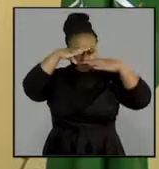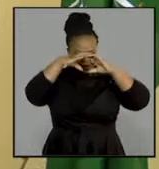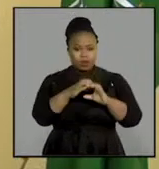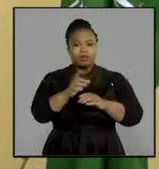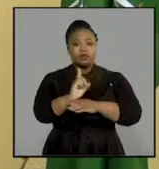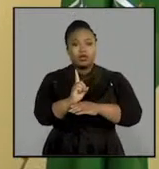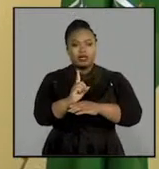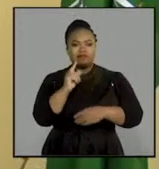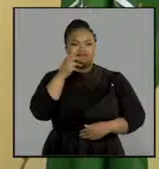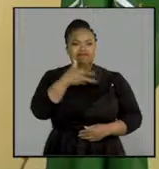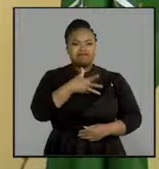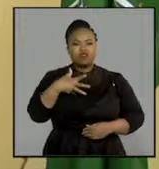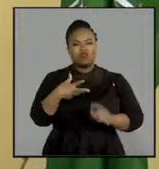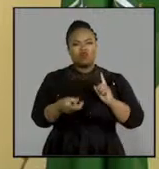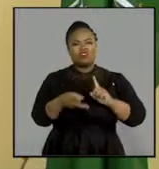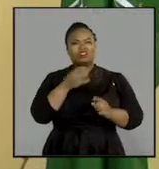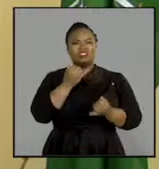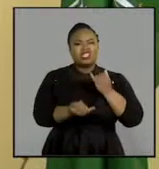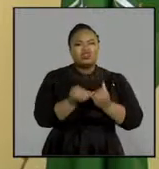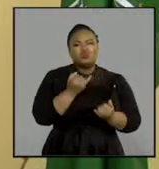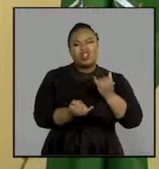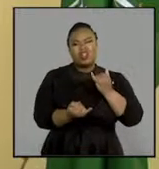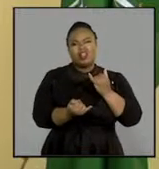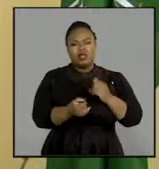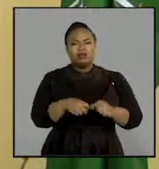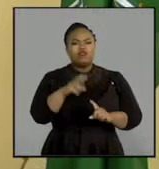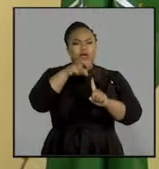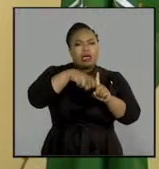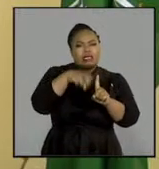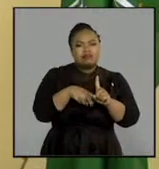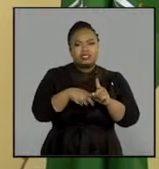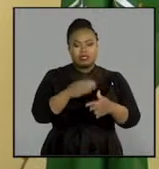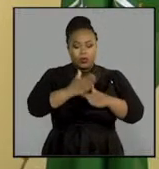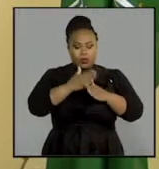sexual harassment and violence in the workplace.